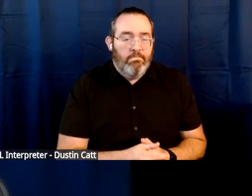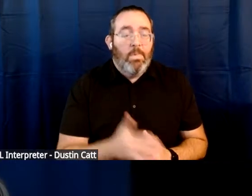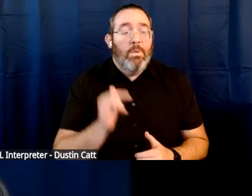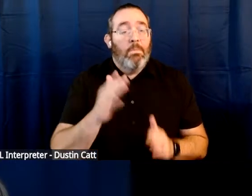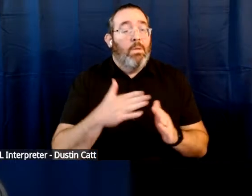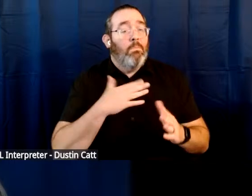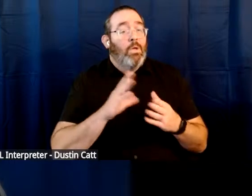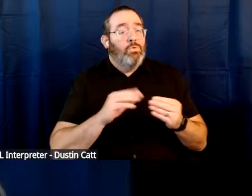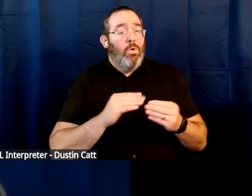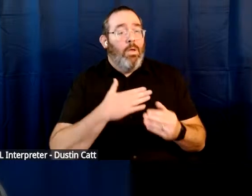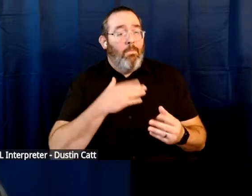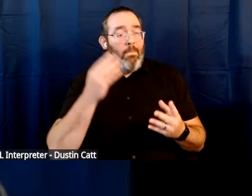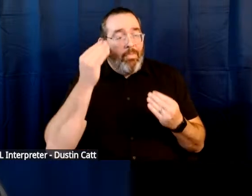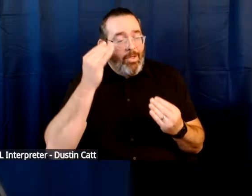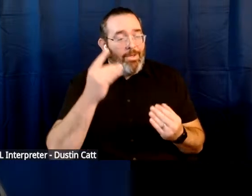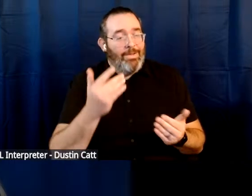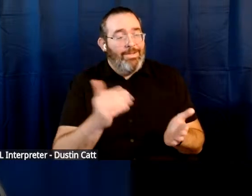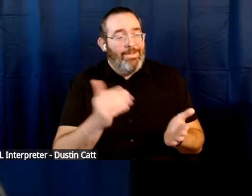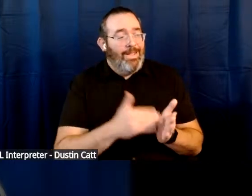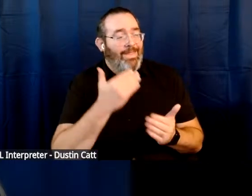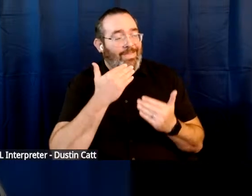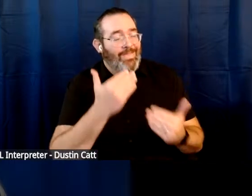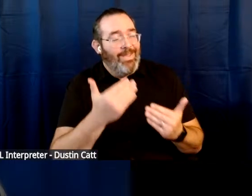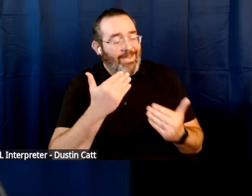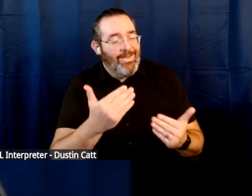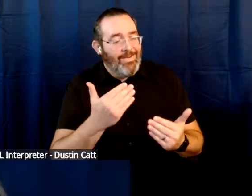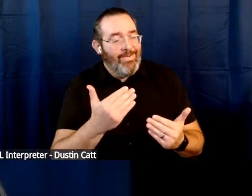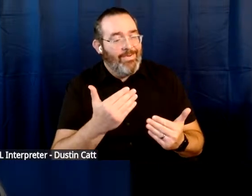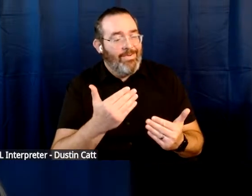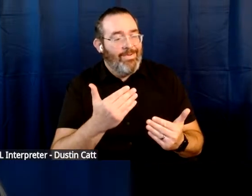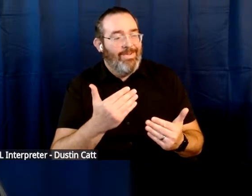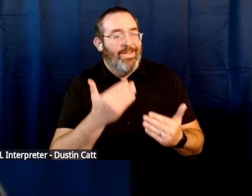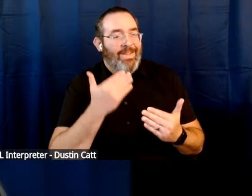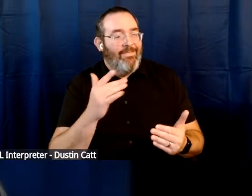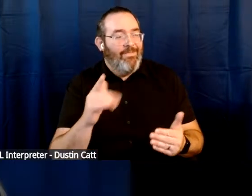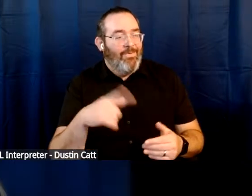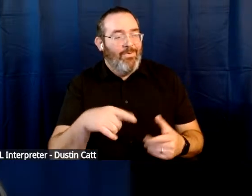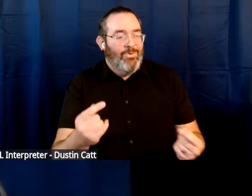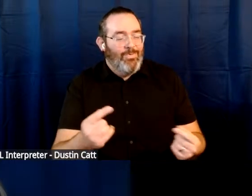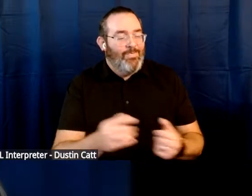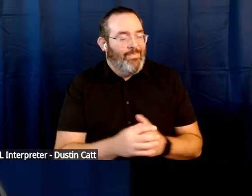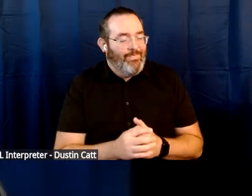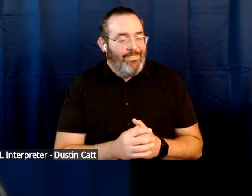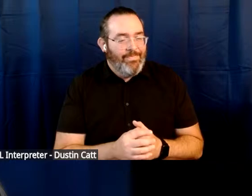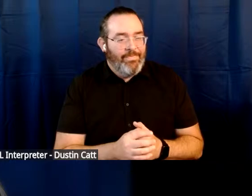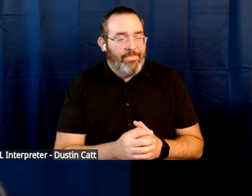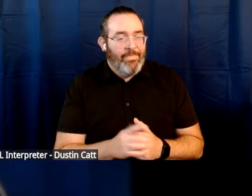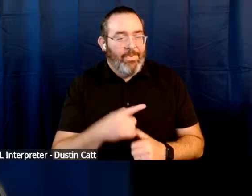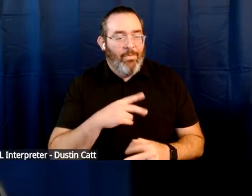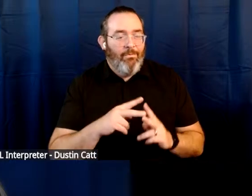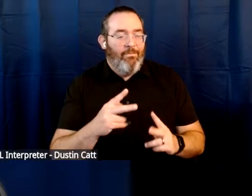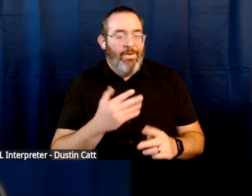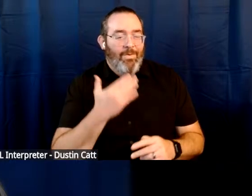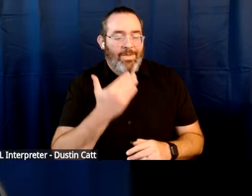my thoughts. And again, I thank you all and thank you for what you do. We are very grateful.